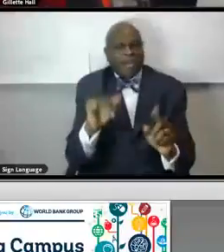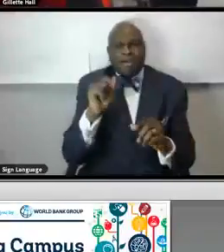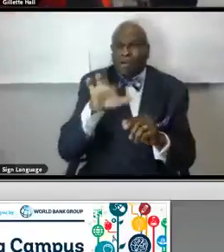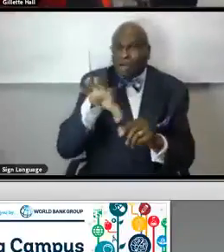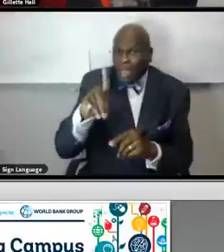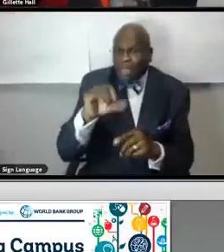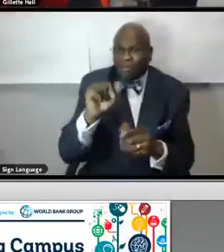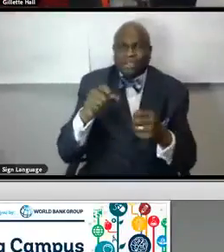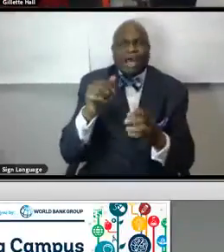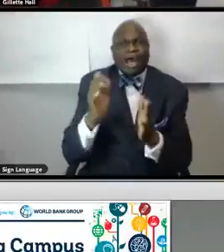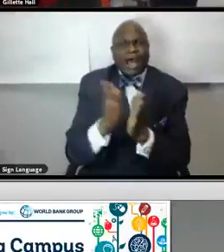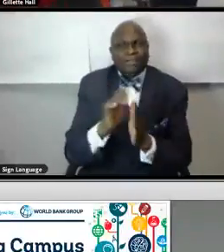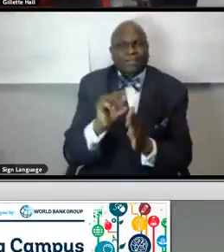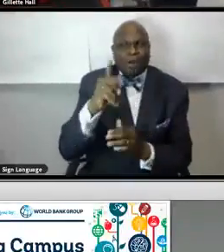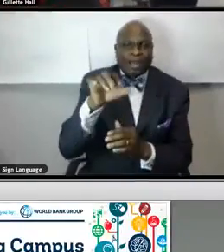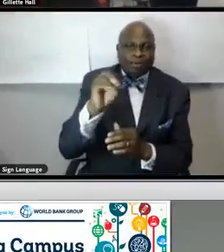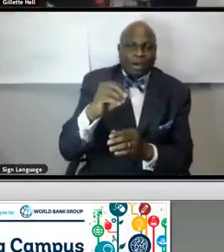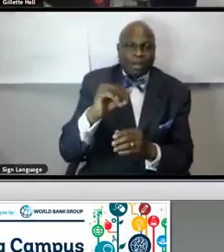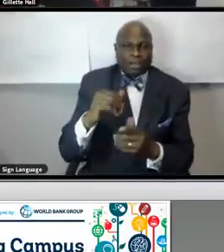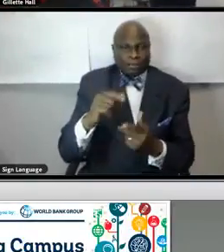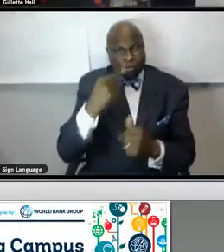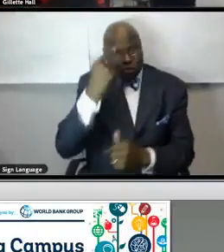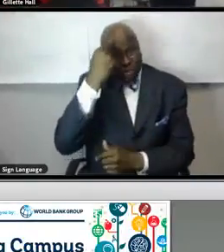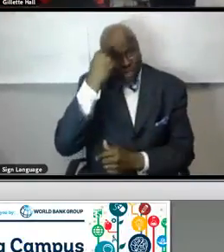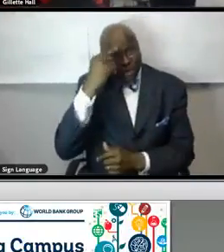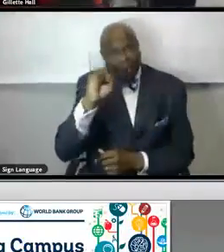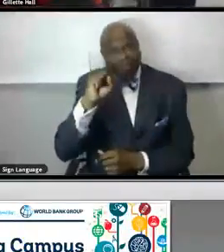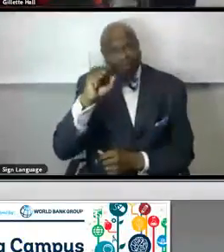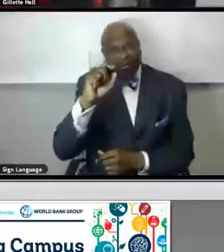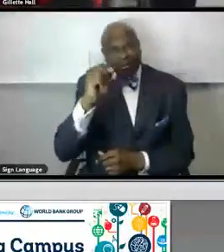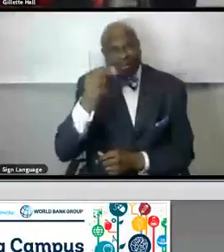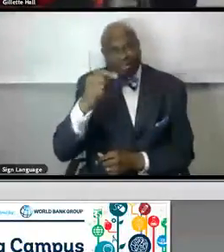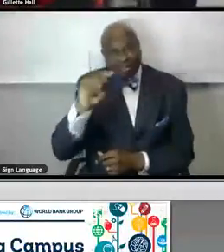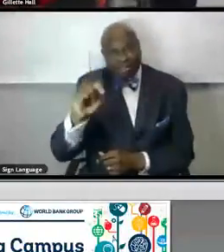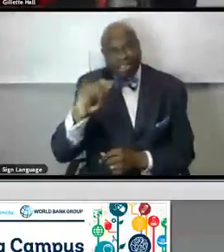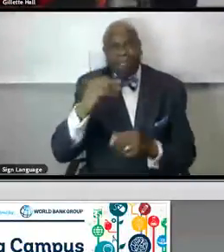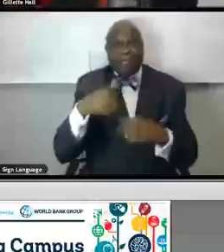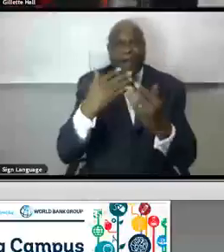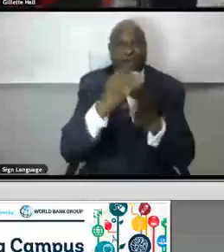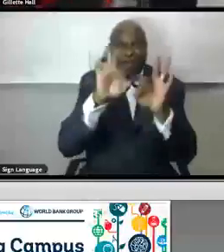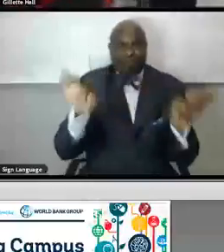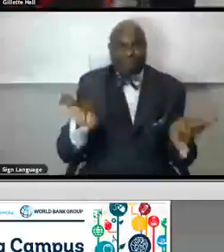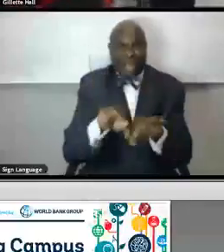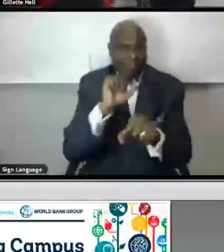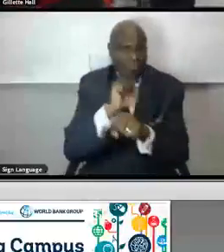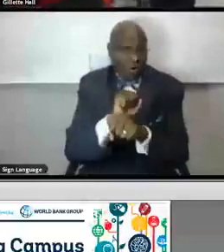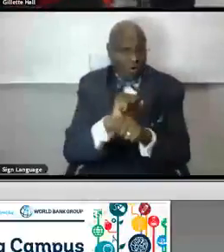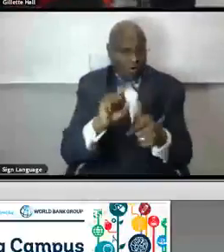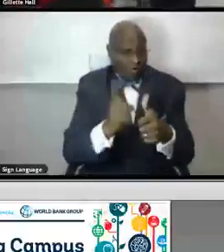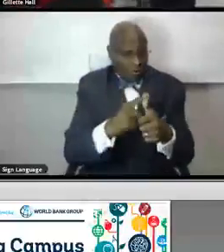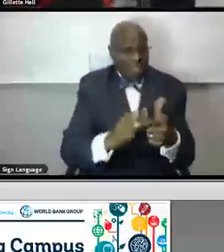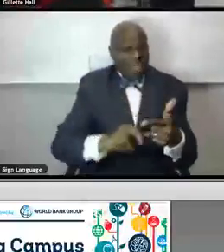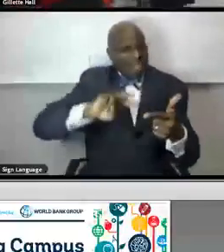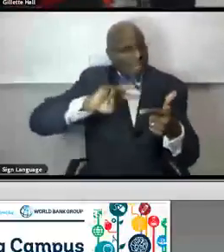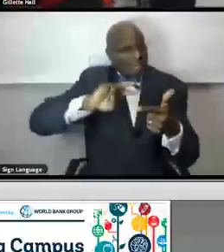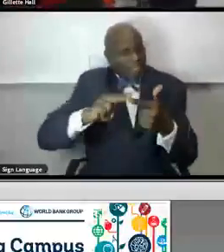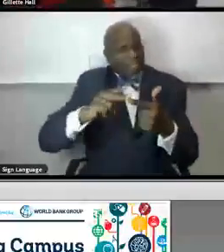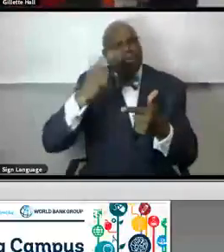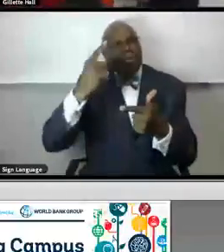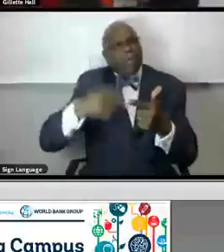is asking us, A, do you think the SDGs provide a better framework? One. And two,